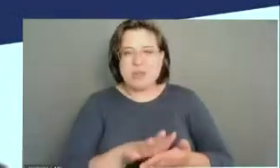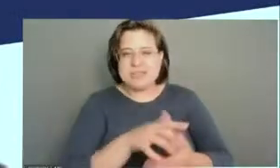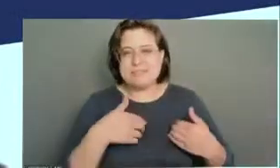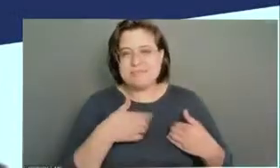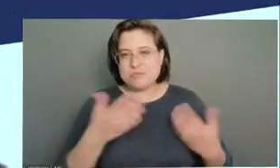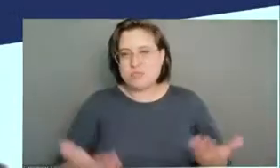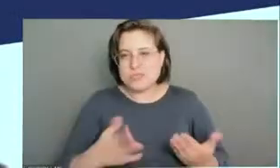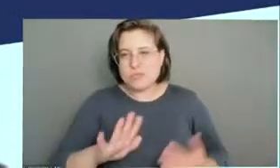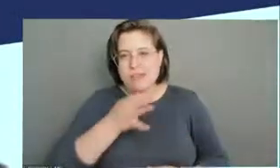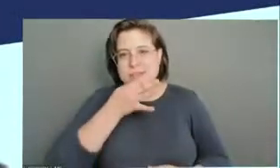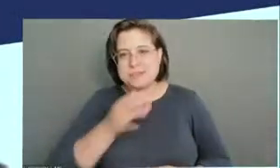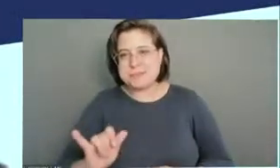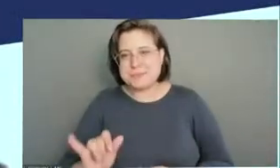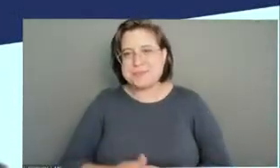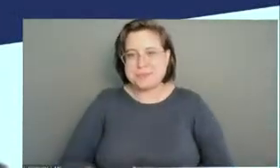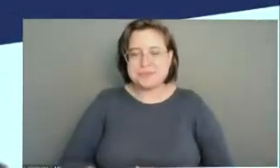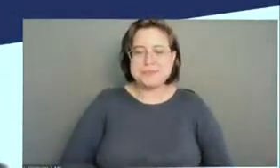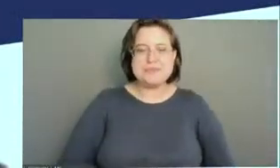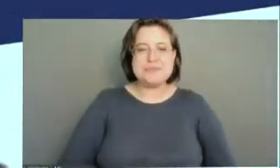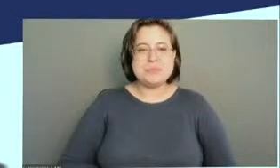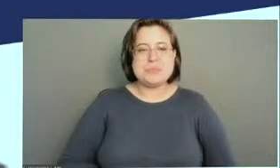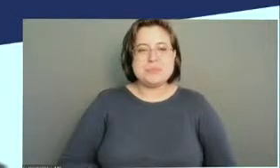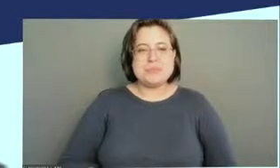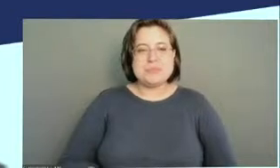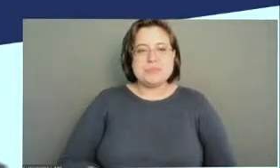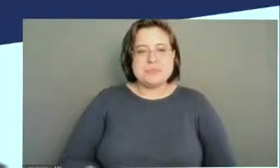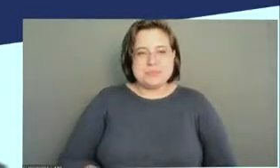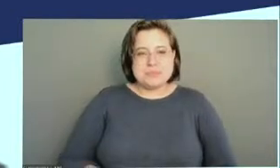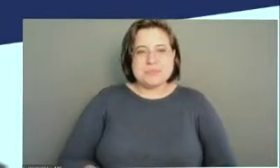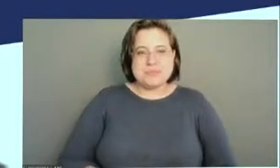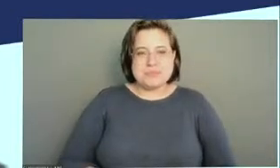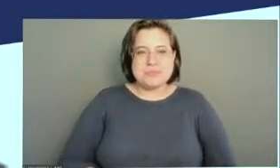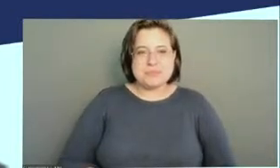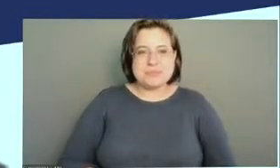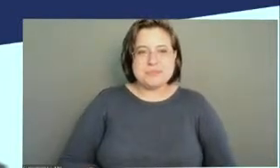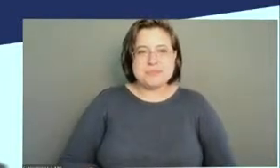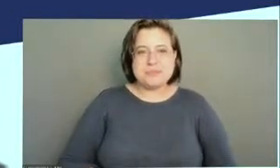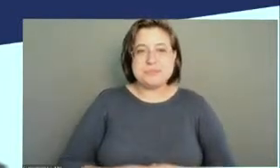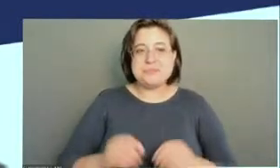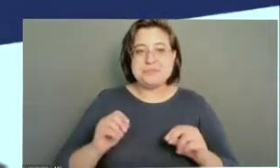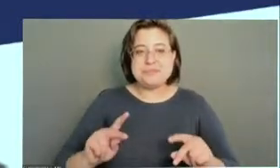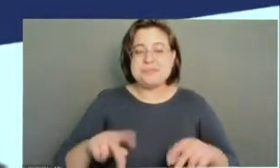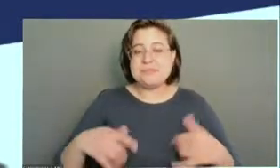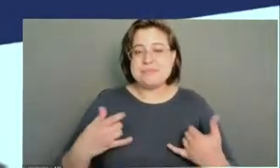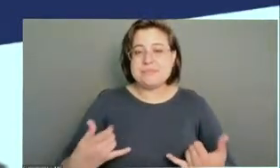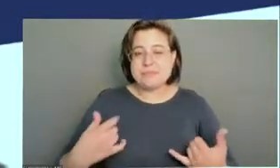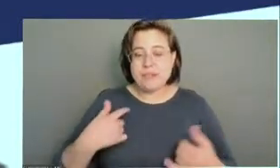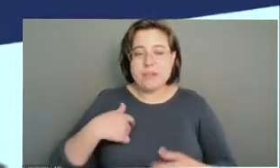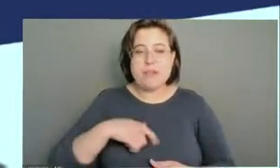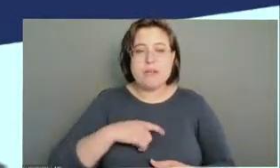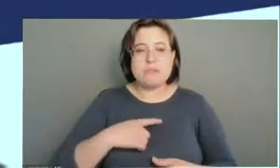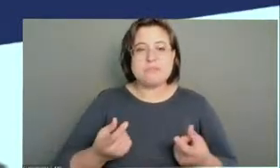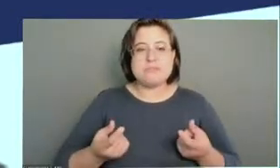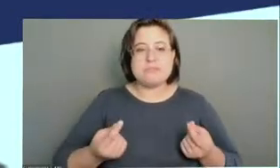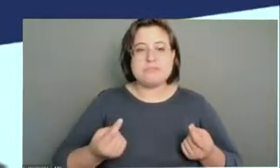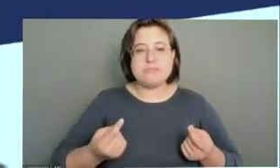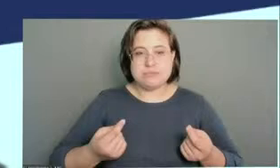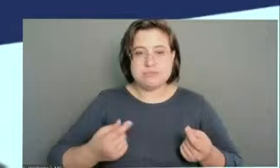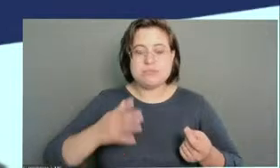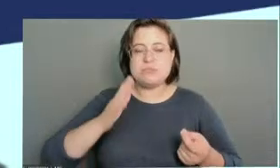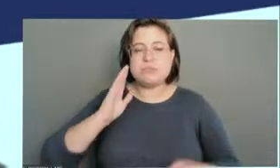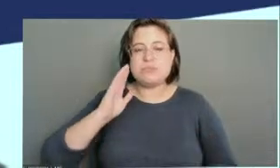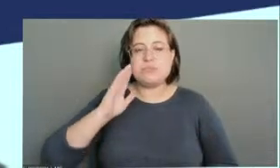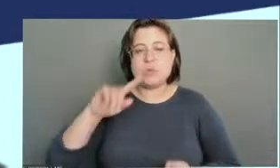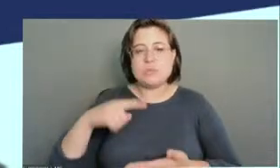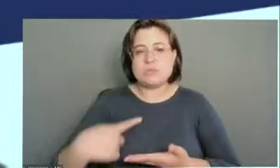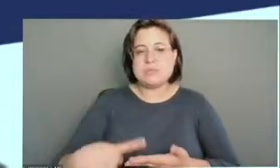Ms. Pazur. Thank you. So at this point now, we are going to transition to discussing this month's